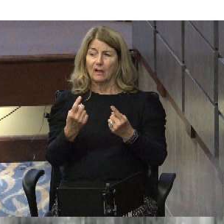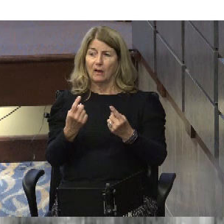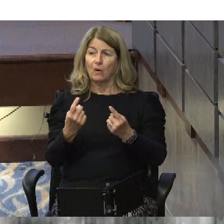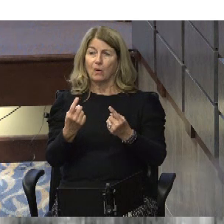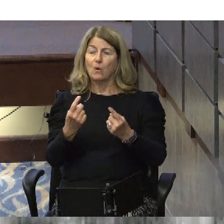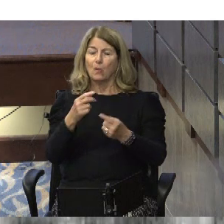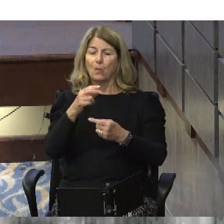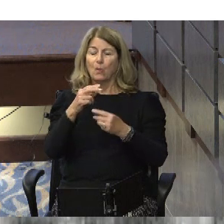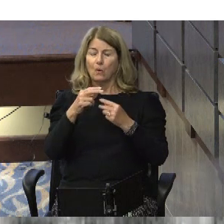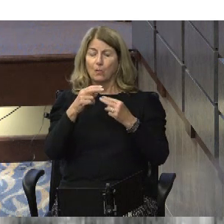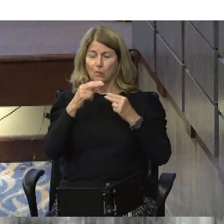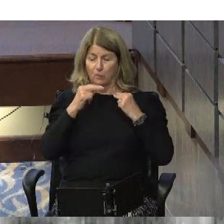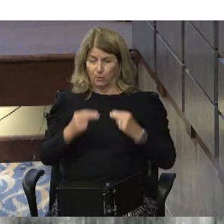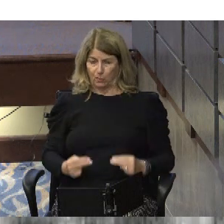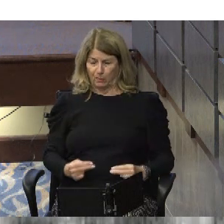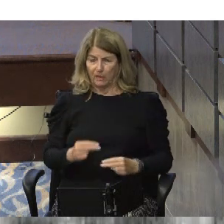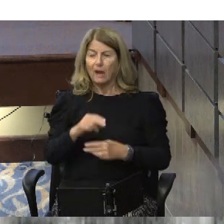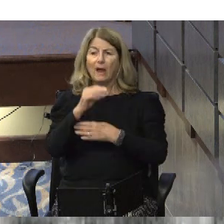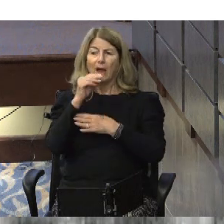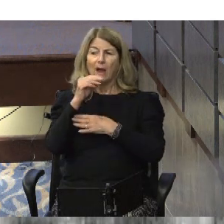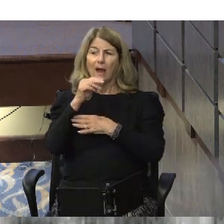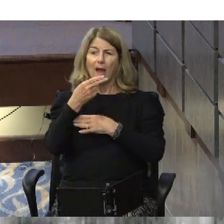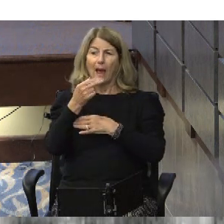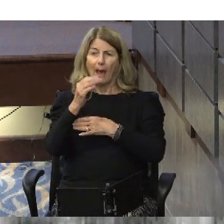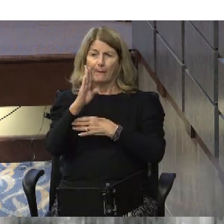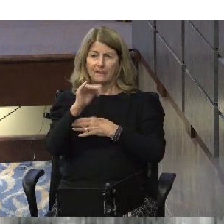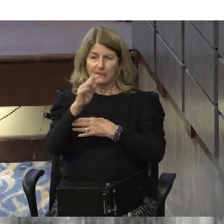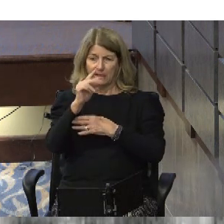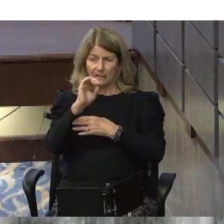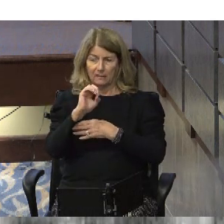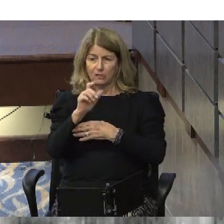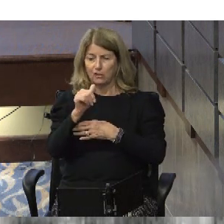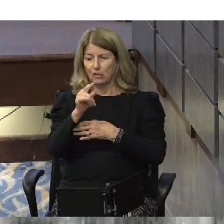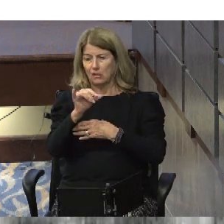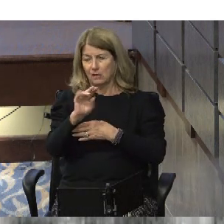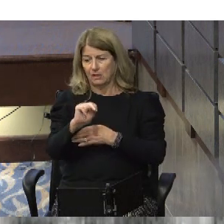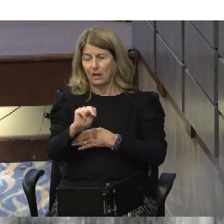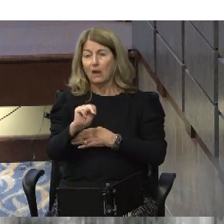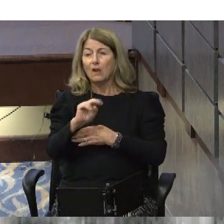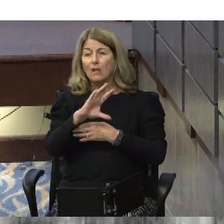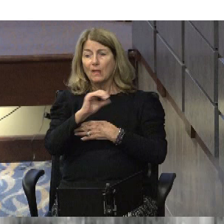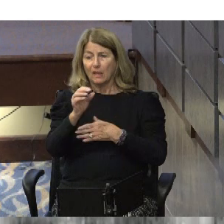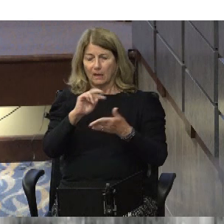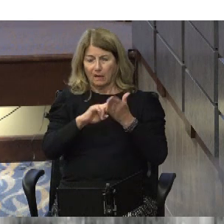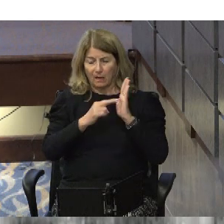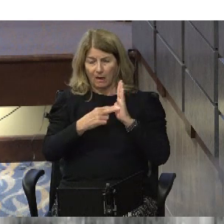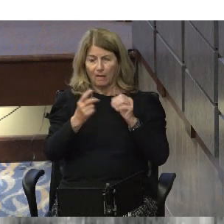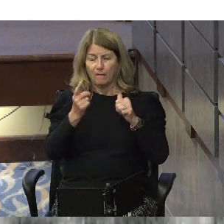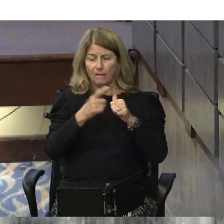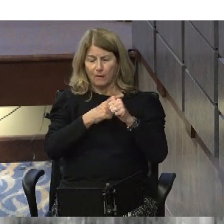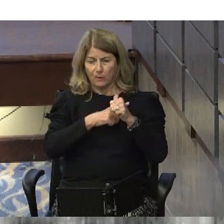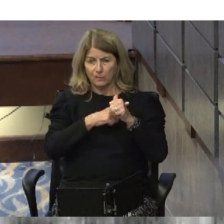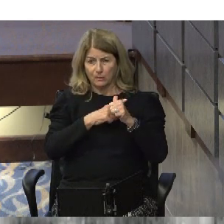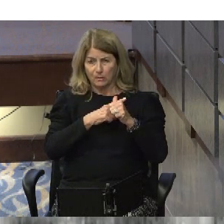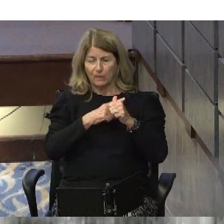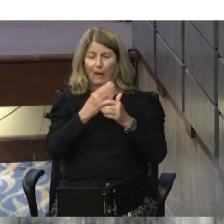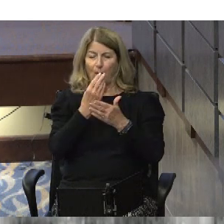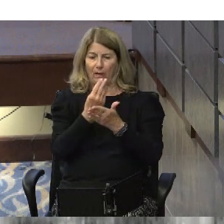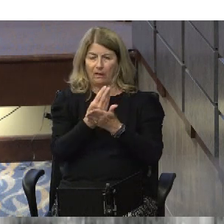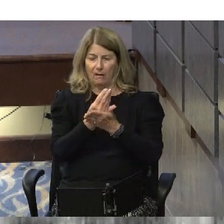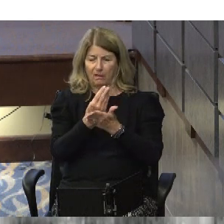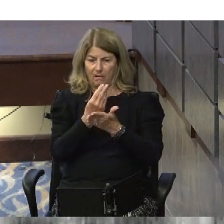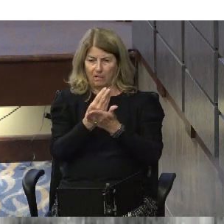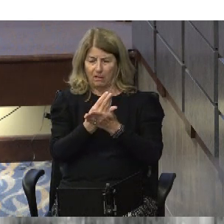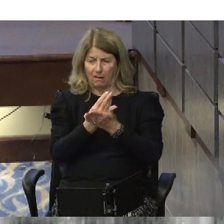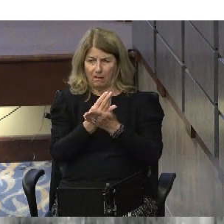those who are at risk of homelessness. So to be at risk of homelessness, the first criterion is that their incomes for at risk